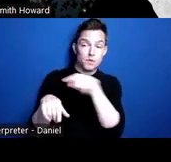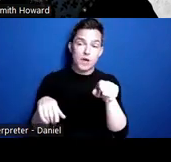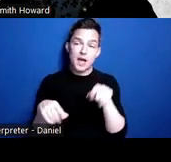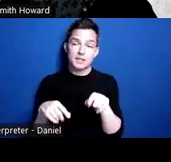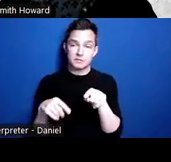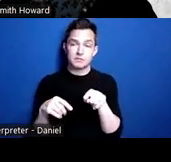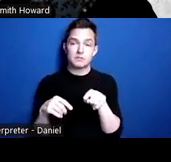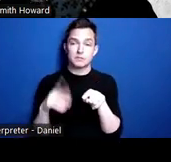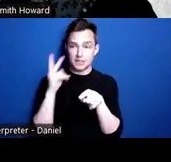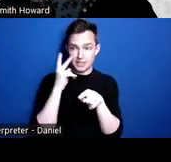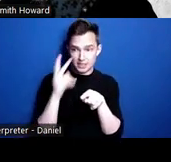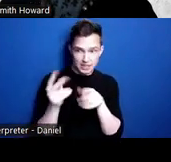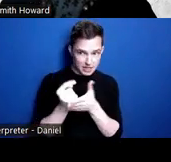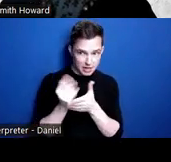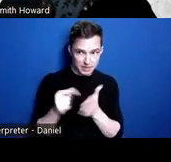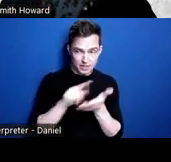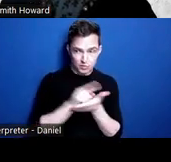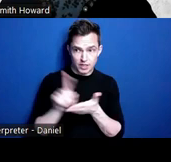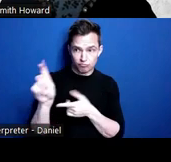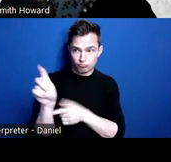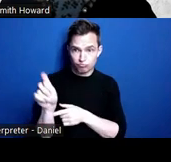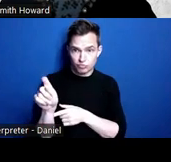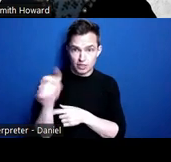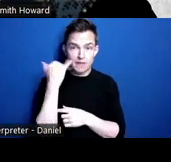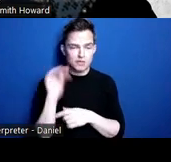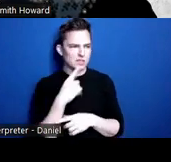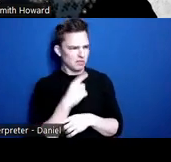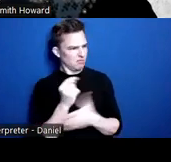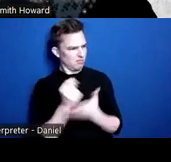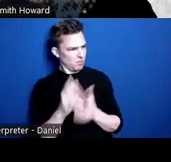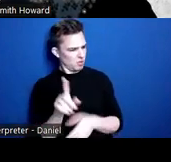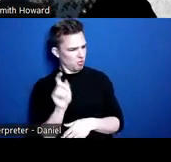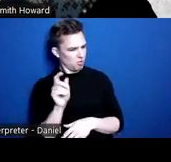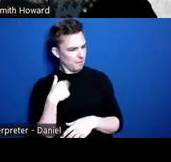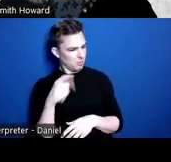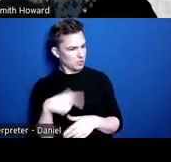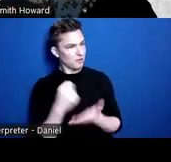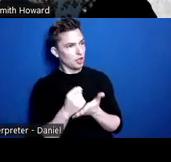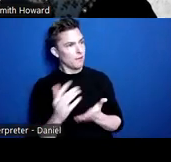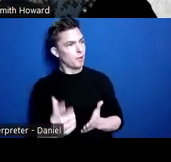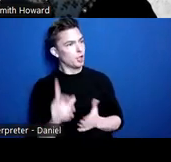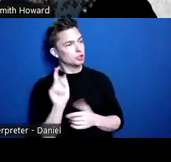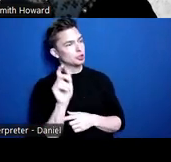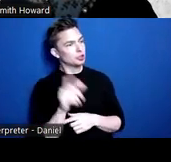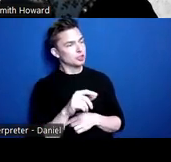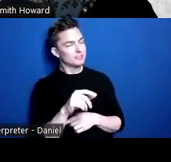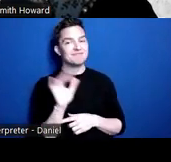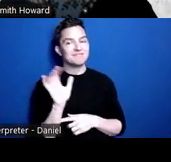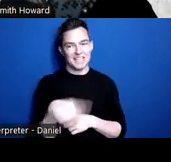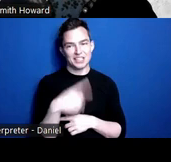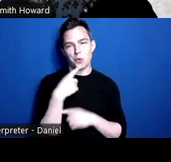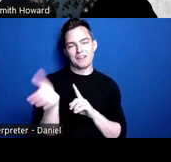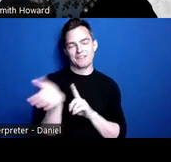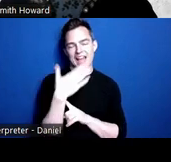have you seen a therapist this week? And if the child says, therapist? Am I supposed to have a therapist? That would be a red